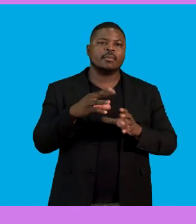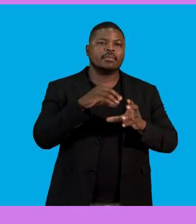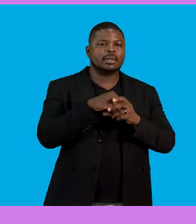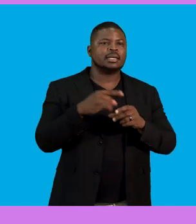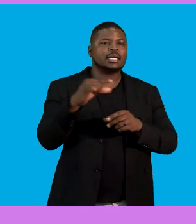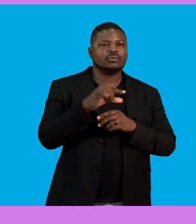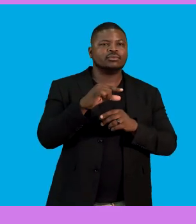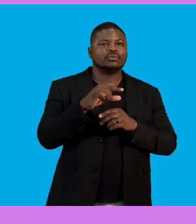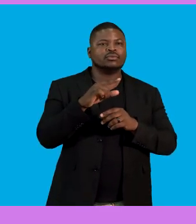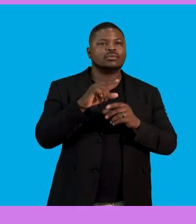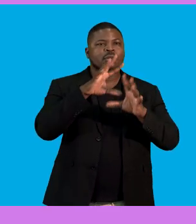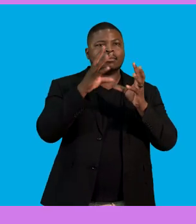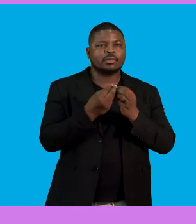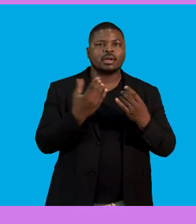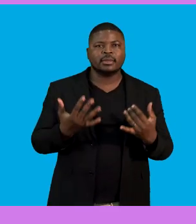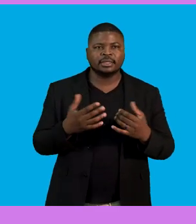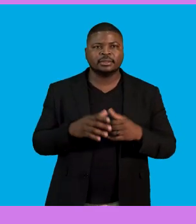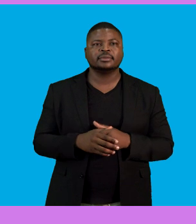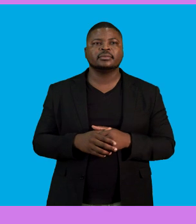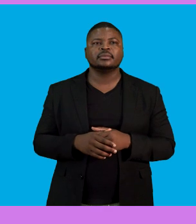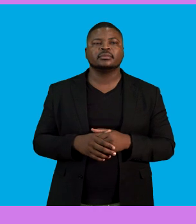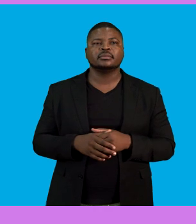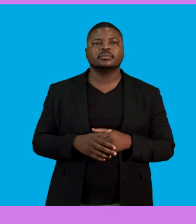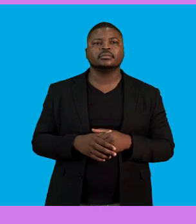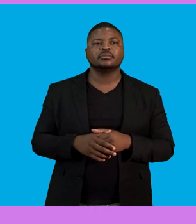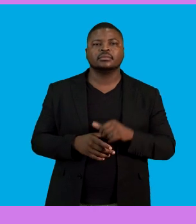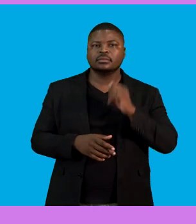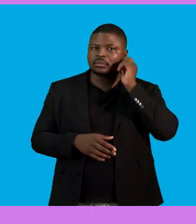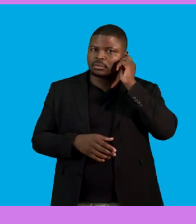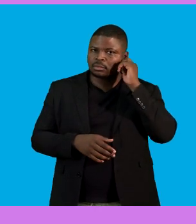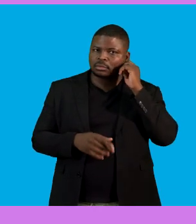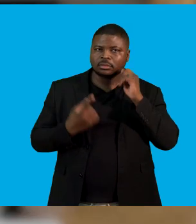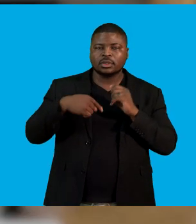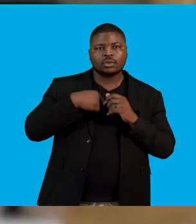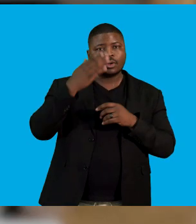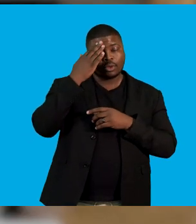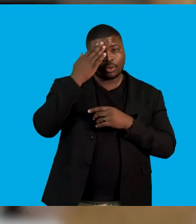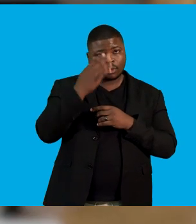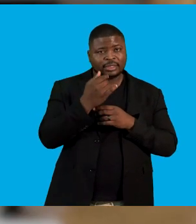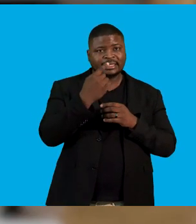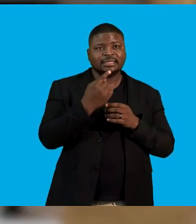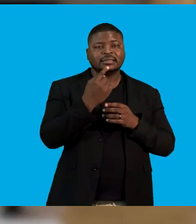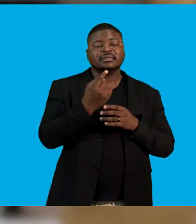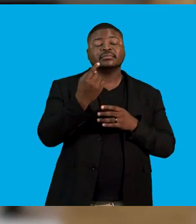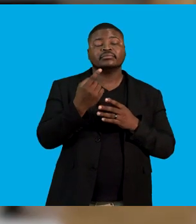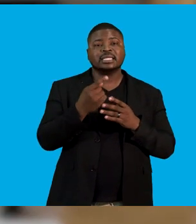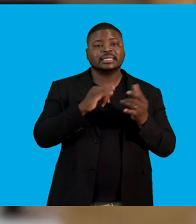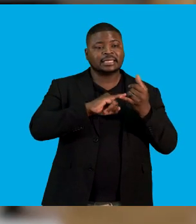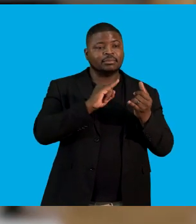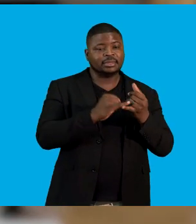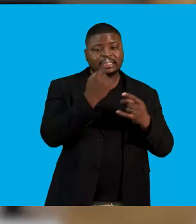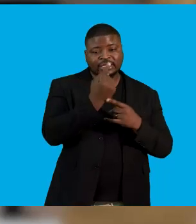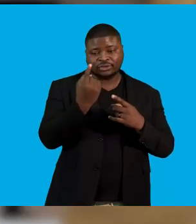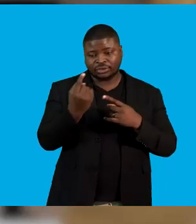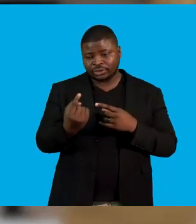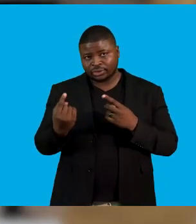this particular grade? How do we see the total number of learners? So we know that with each and every subject, with subject choices that we